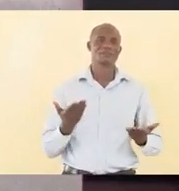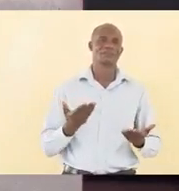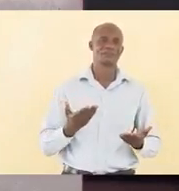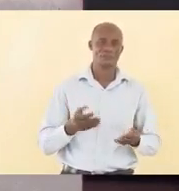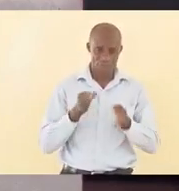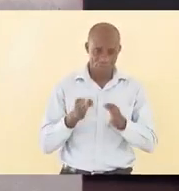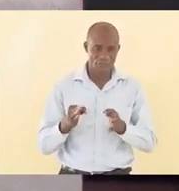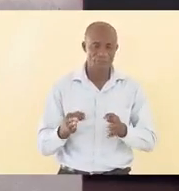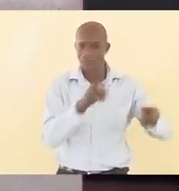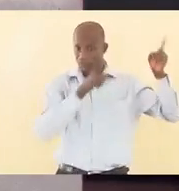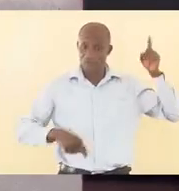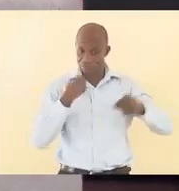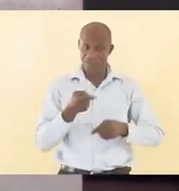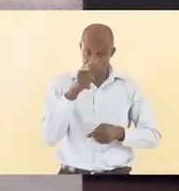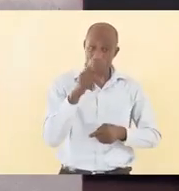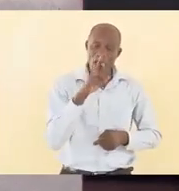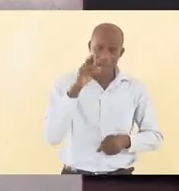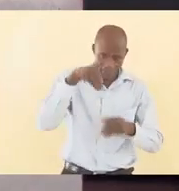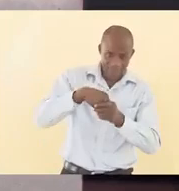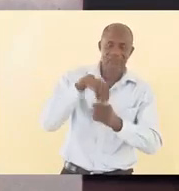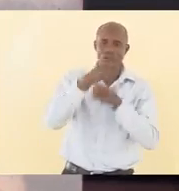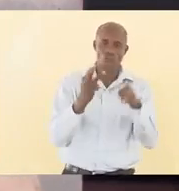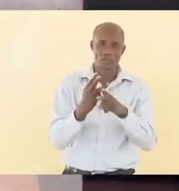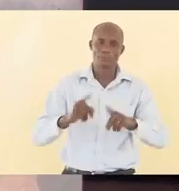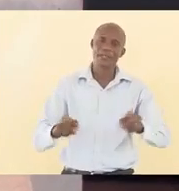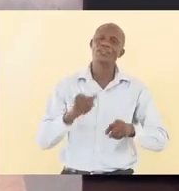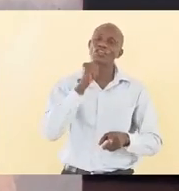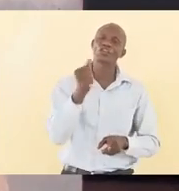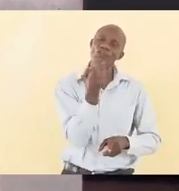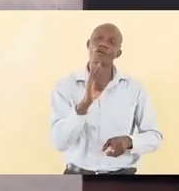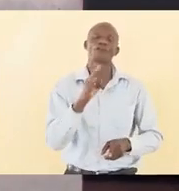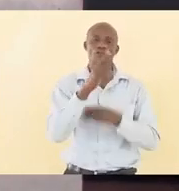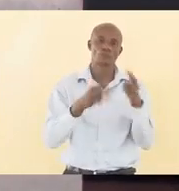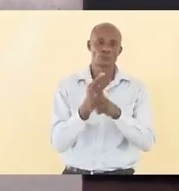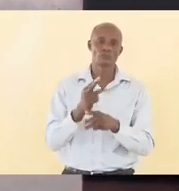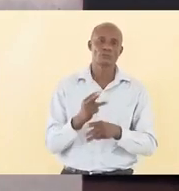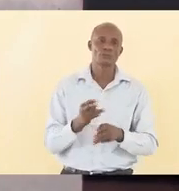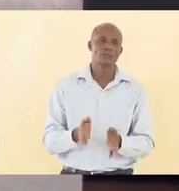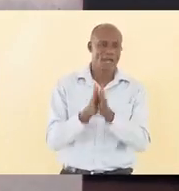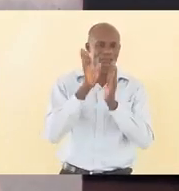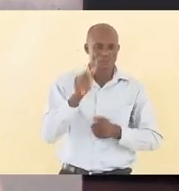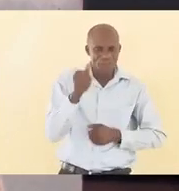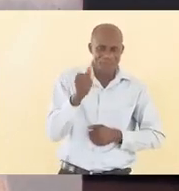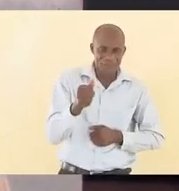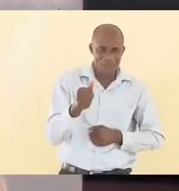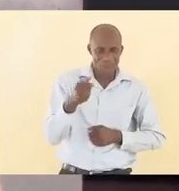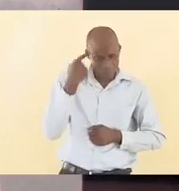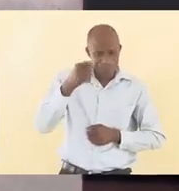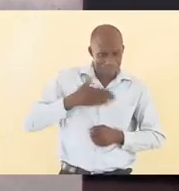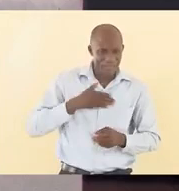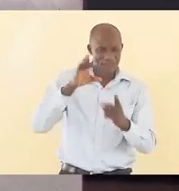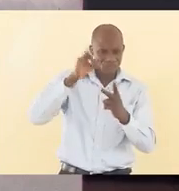And if the Lord says you are in the world, you are not of the world, every one of us needs to keep asking ourselves, what are the implications of this for